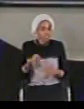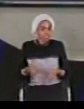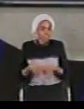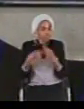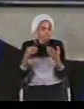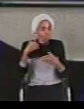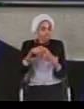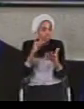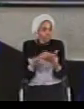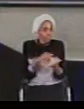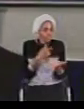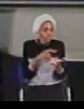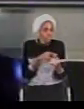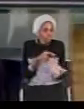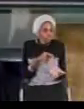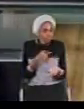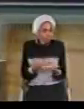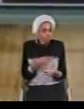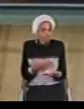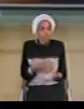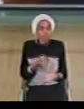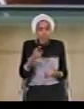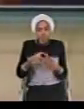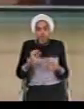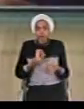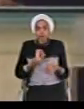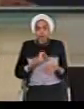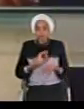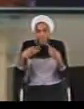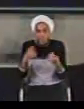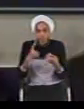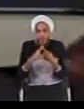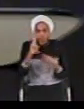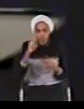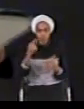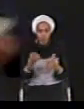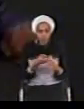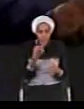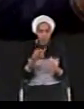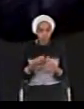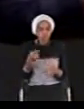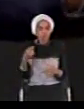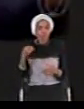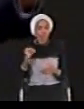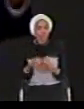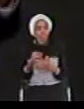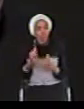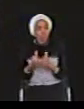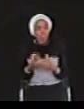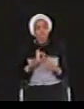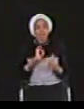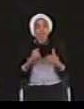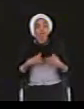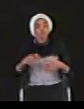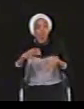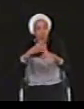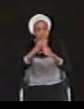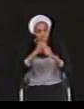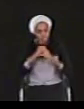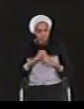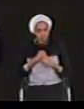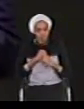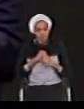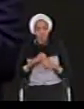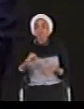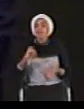that gospel. For I delivered unto you first of all that which I also received.